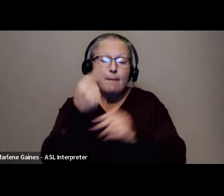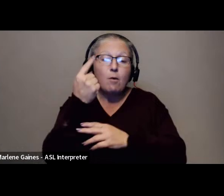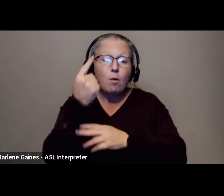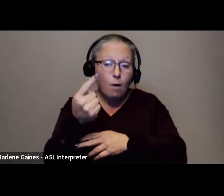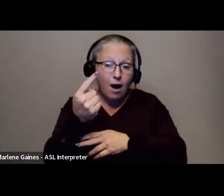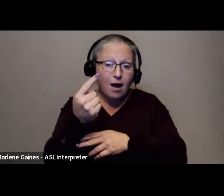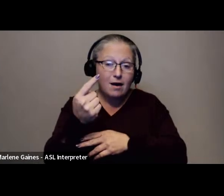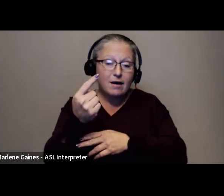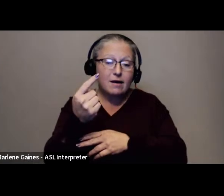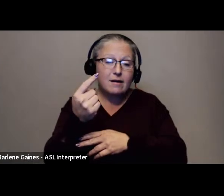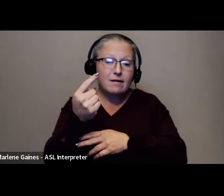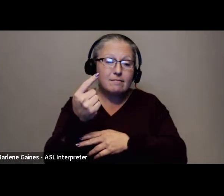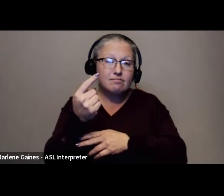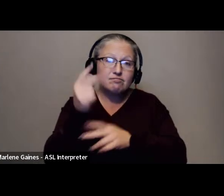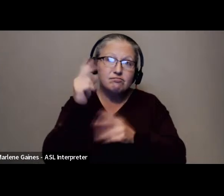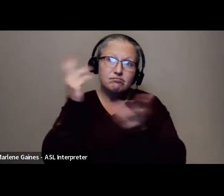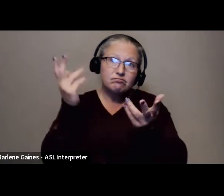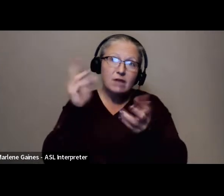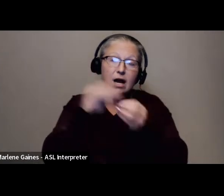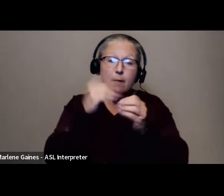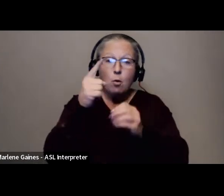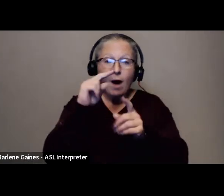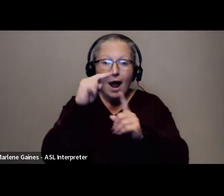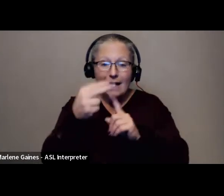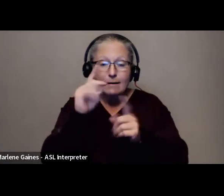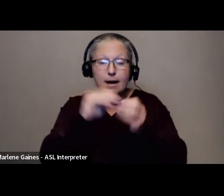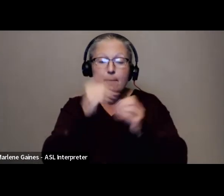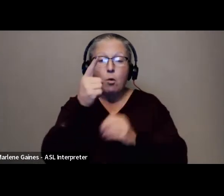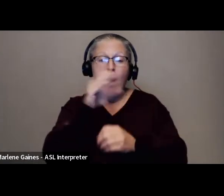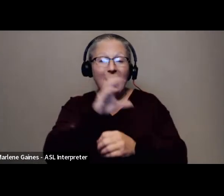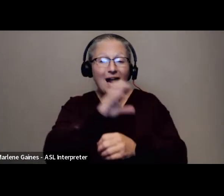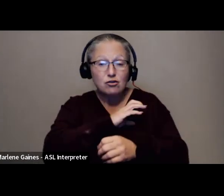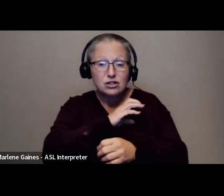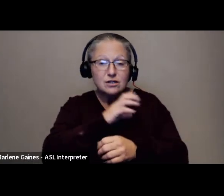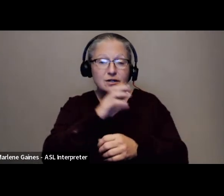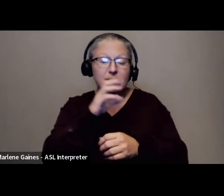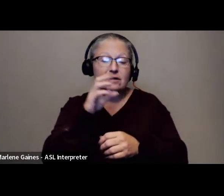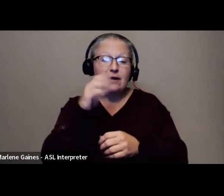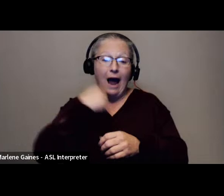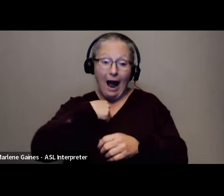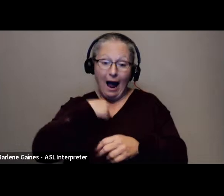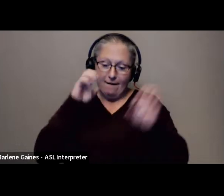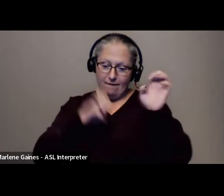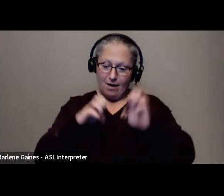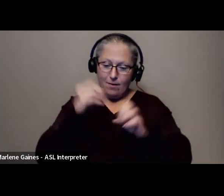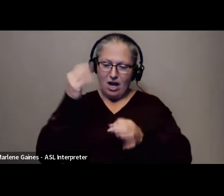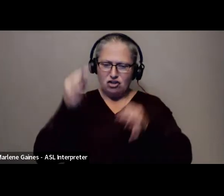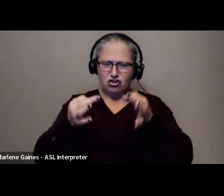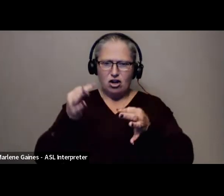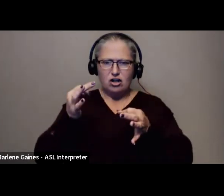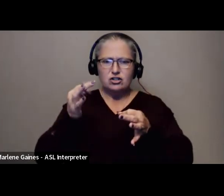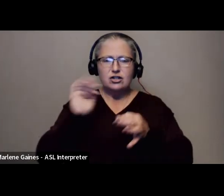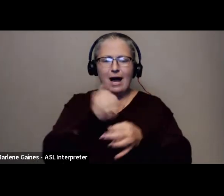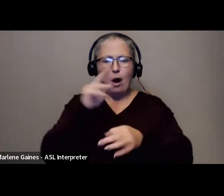one aspect, number one characteristic by which I evaluate and judge our principals, because it is so